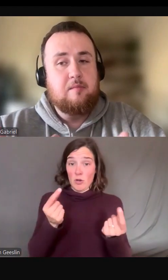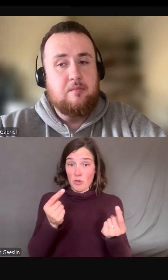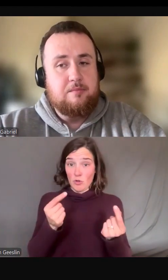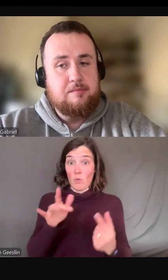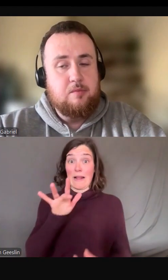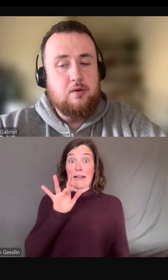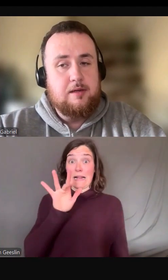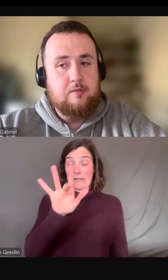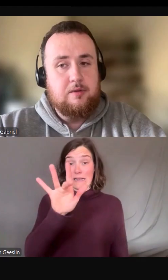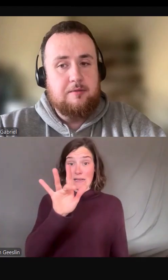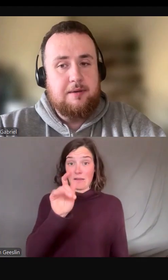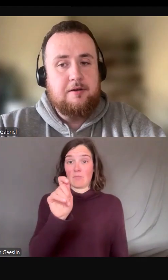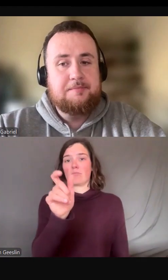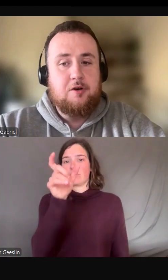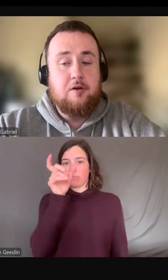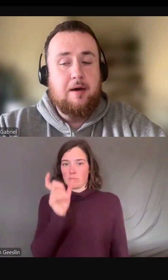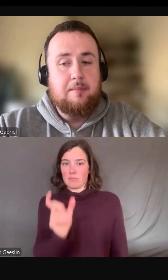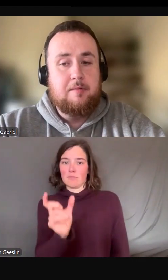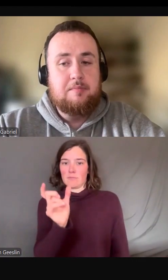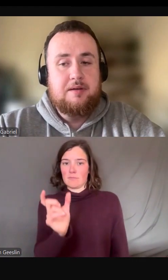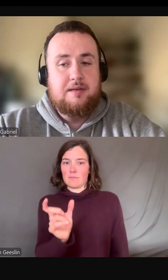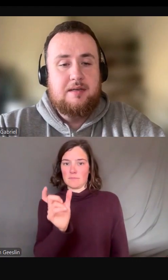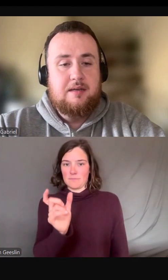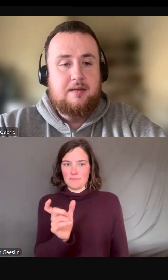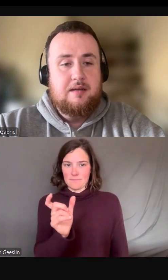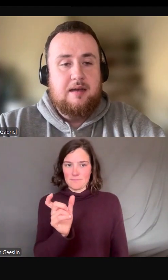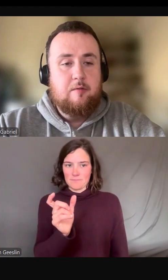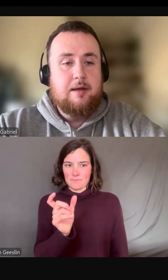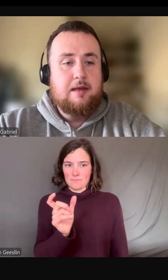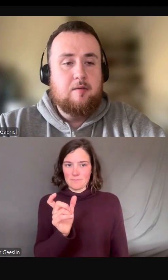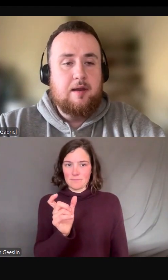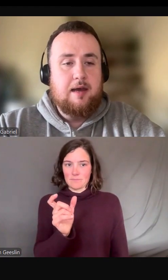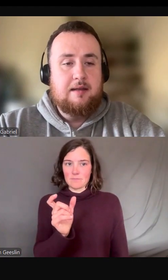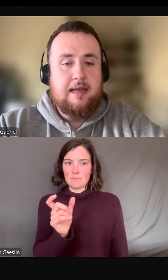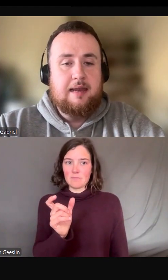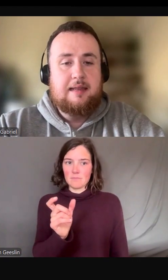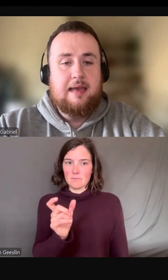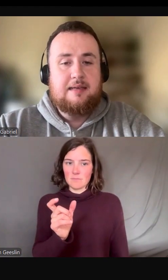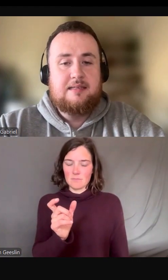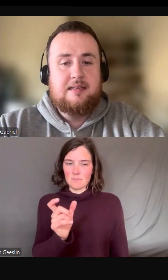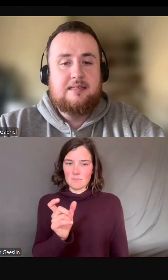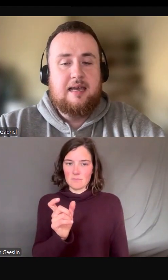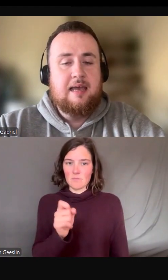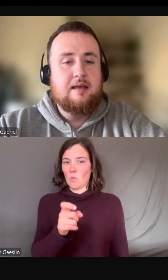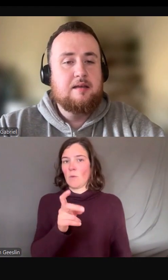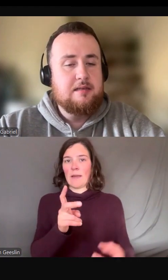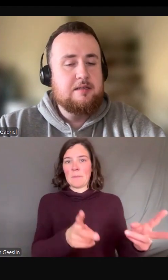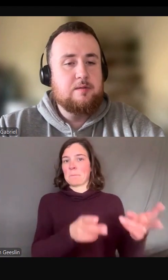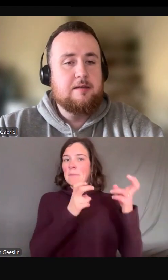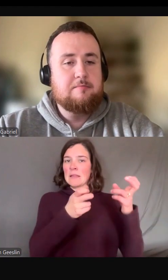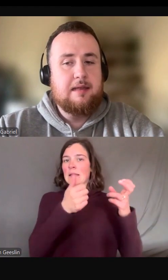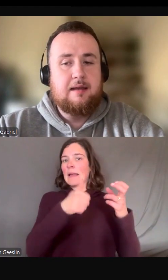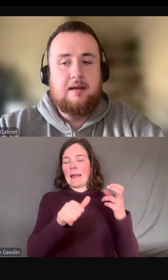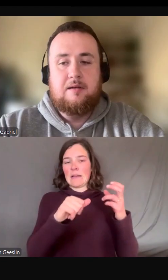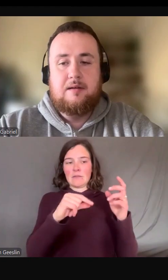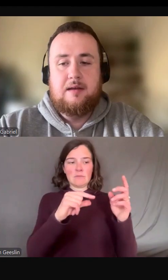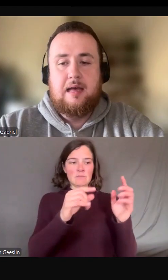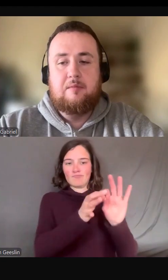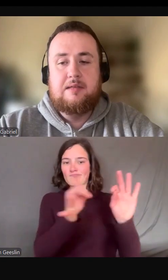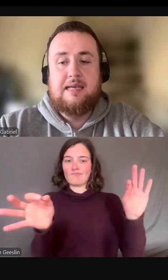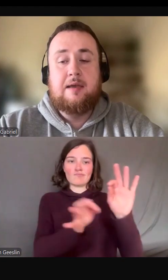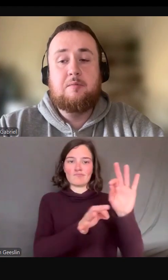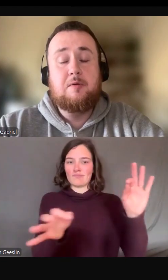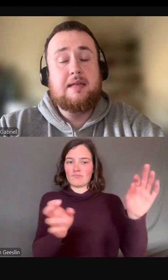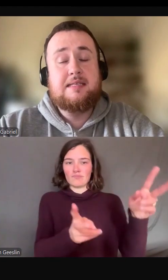a modal will appear or a pop-up, and we can come along to any text and say, this one in particular, and